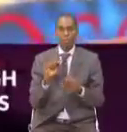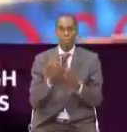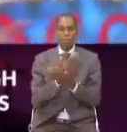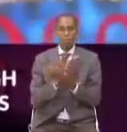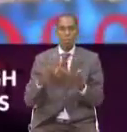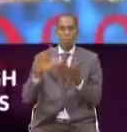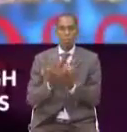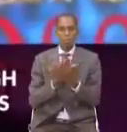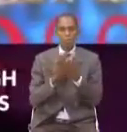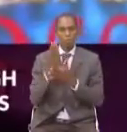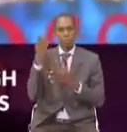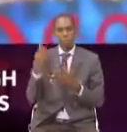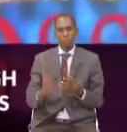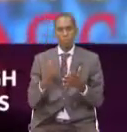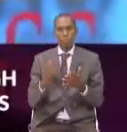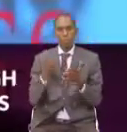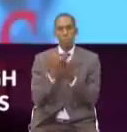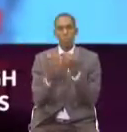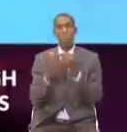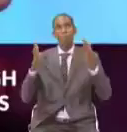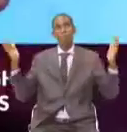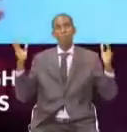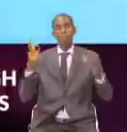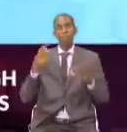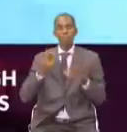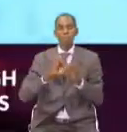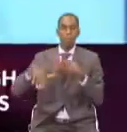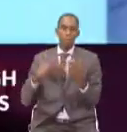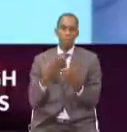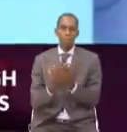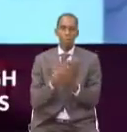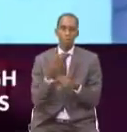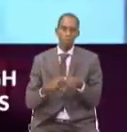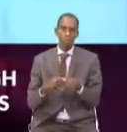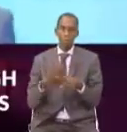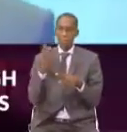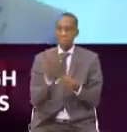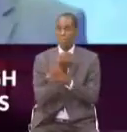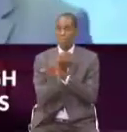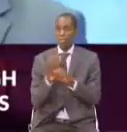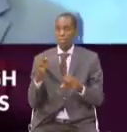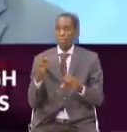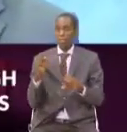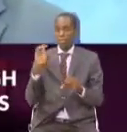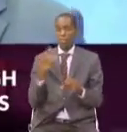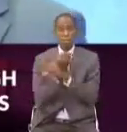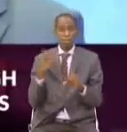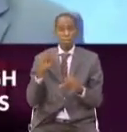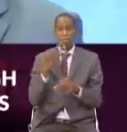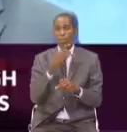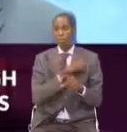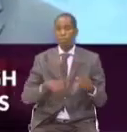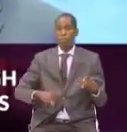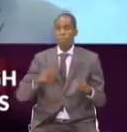the crucified in all nations. The salvation of the Lord is not just for one nation. It's